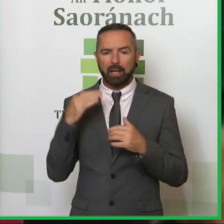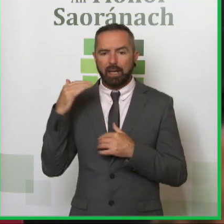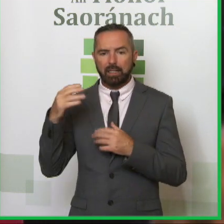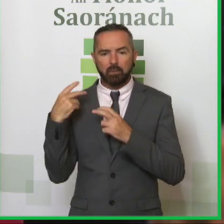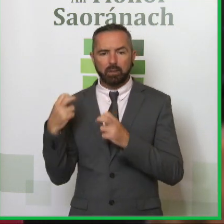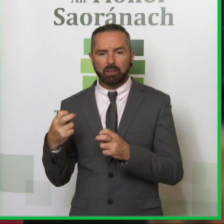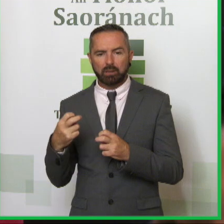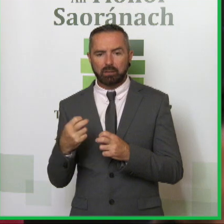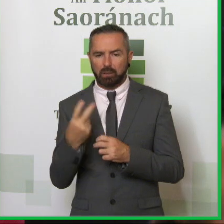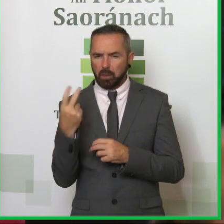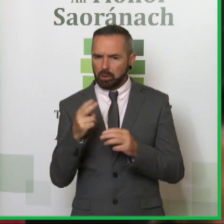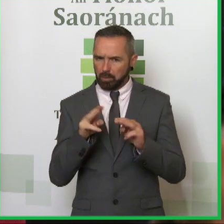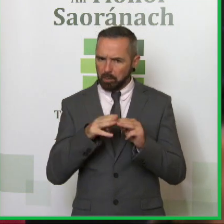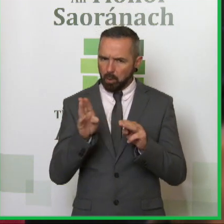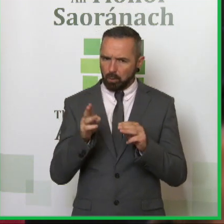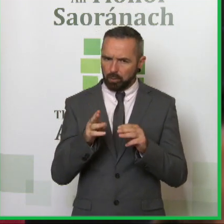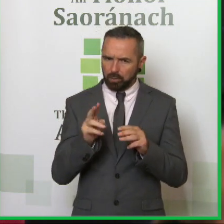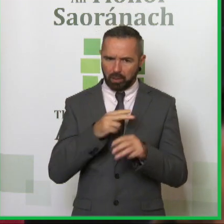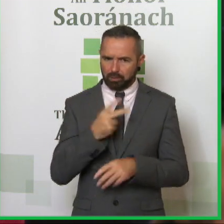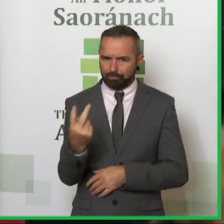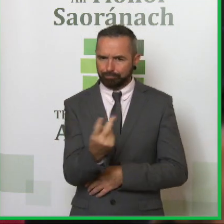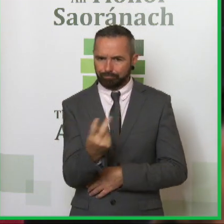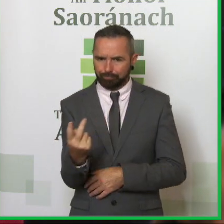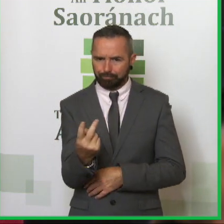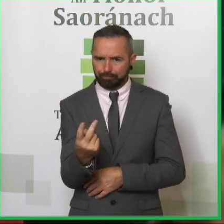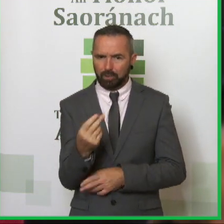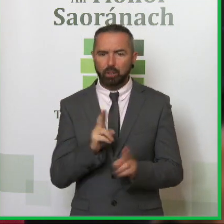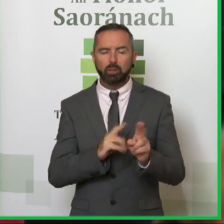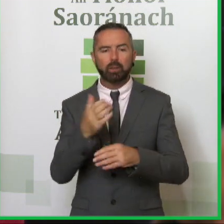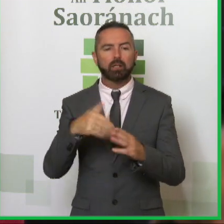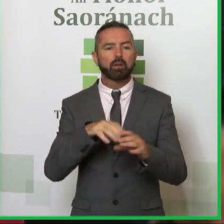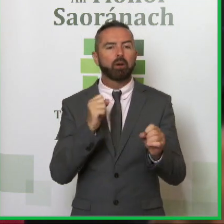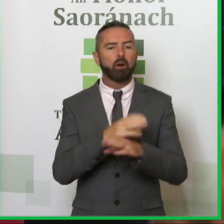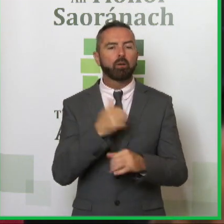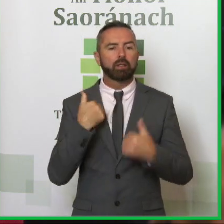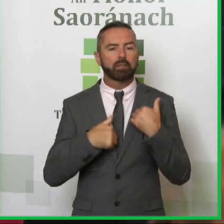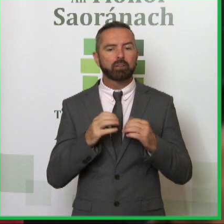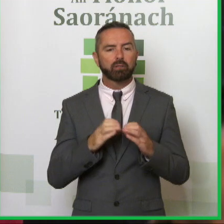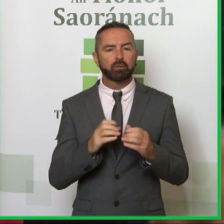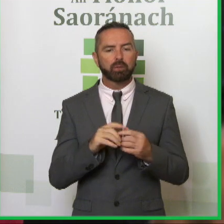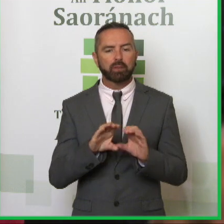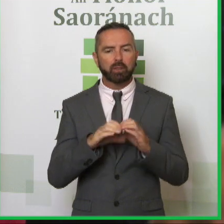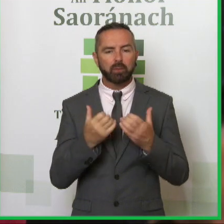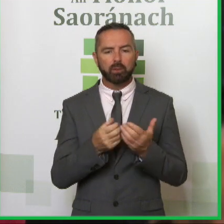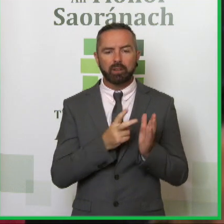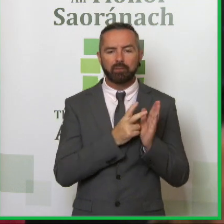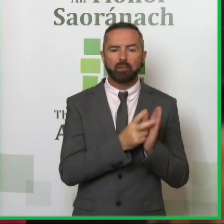be much, much wider than that? Does it not have to include all stakeholders, the community and voluntary